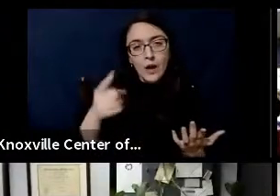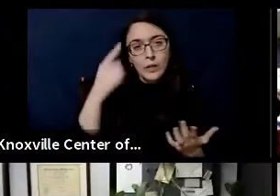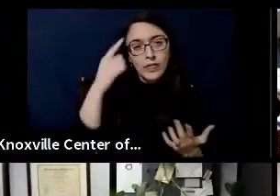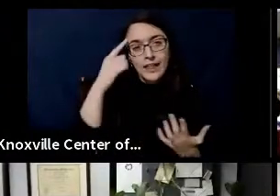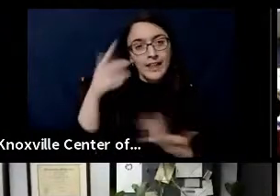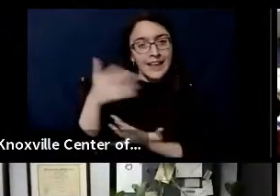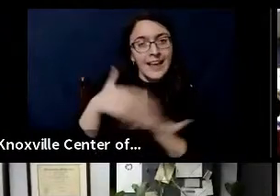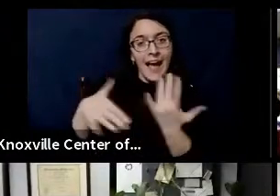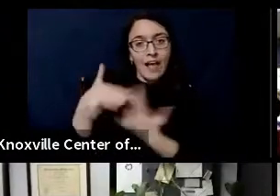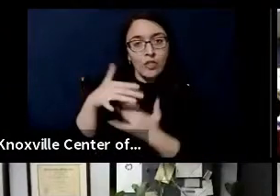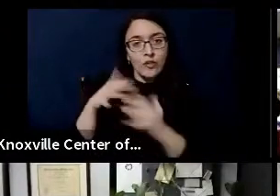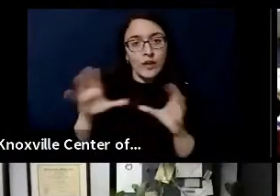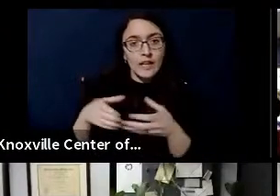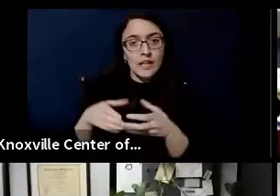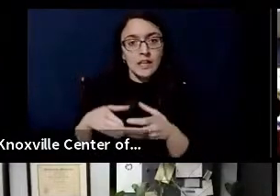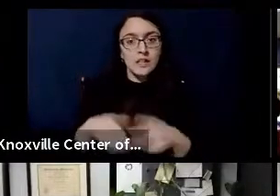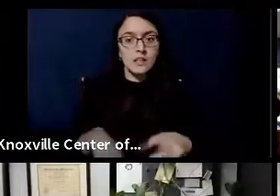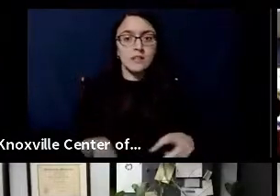Excellent question, Doctor.